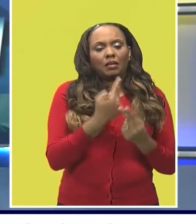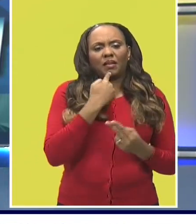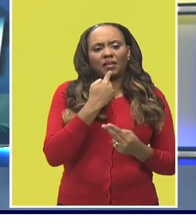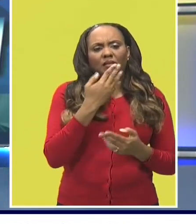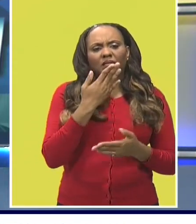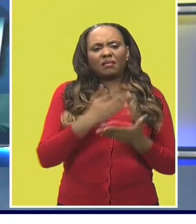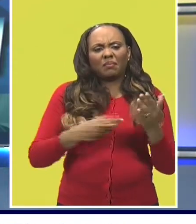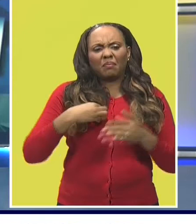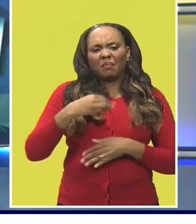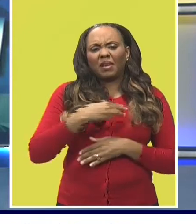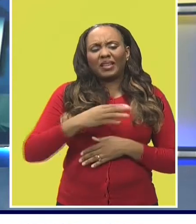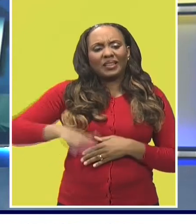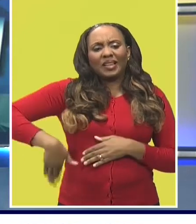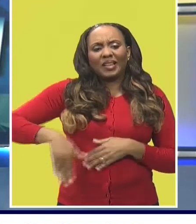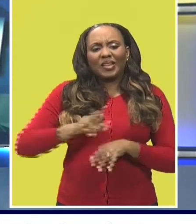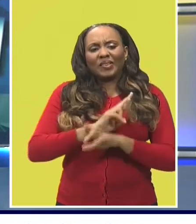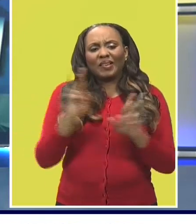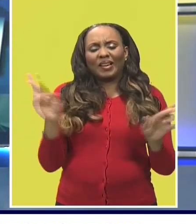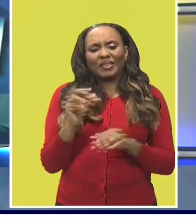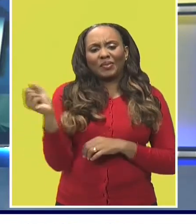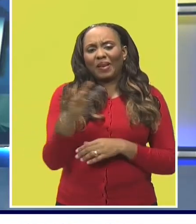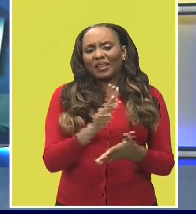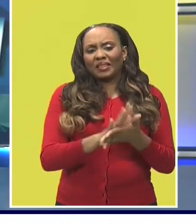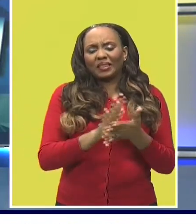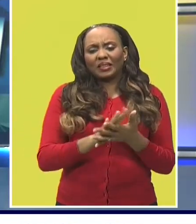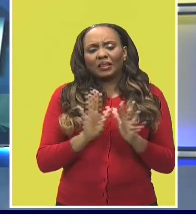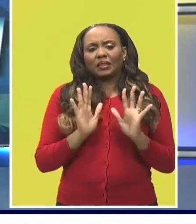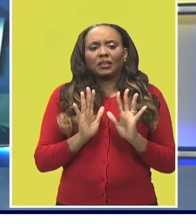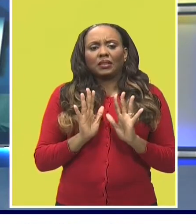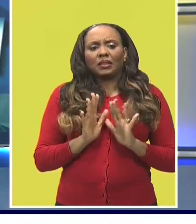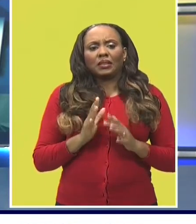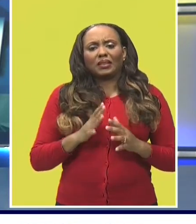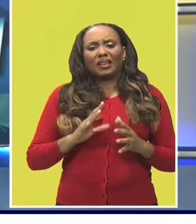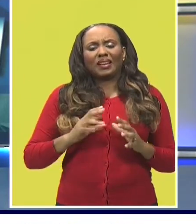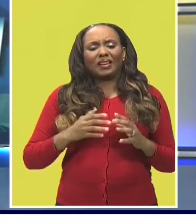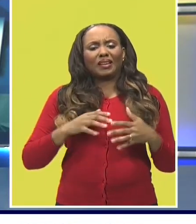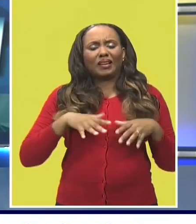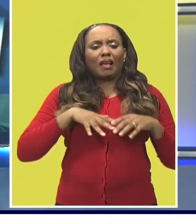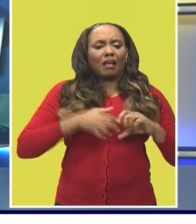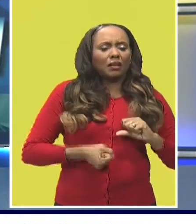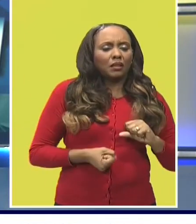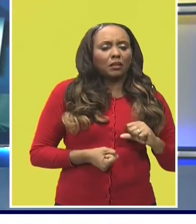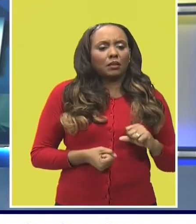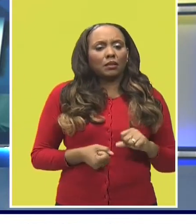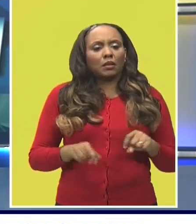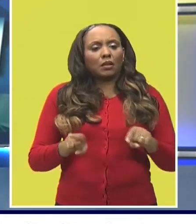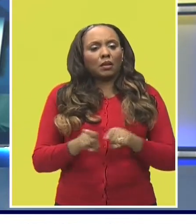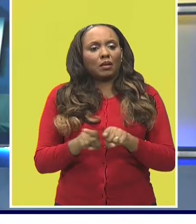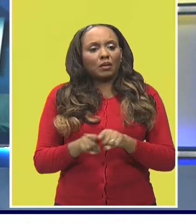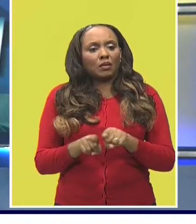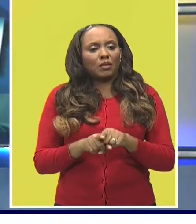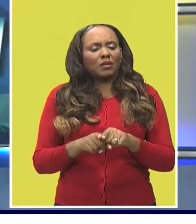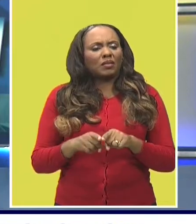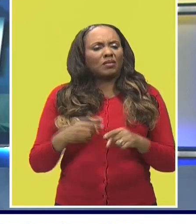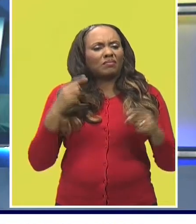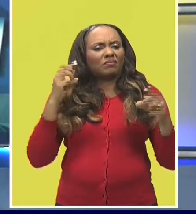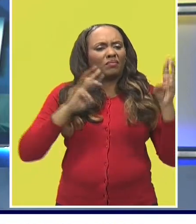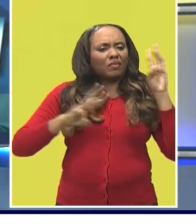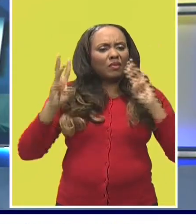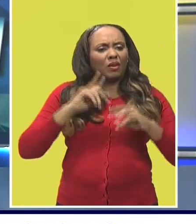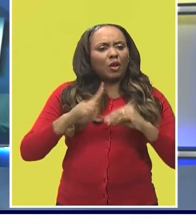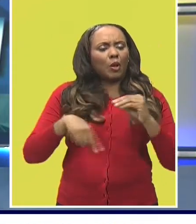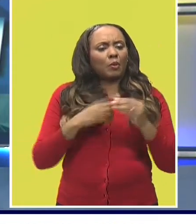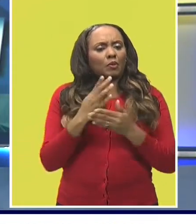not quite ready to return to that institution. They are also critical of some of the methods to be utilized for counseling of